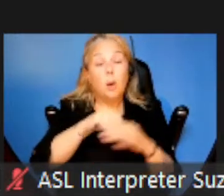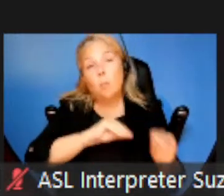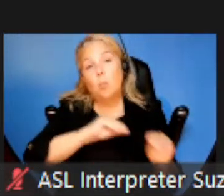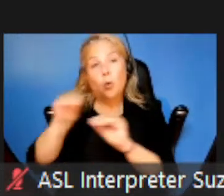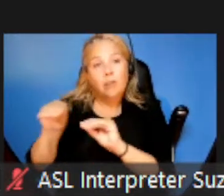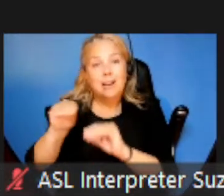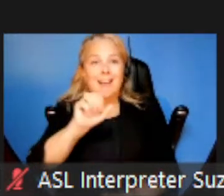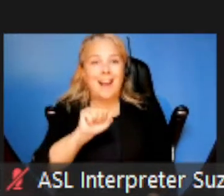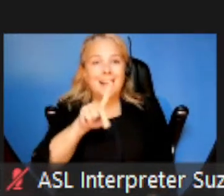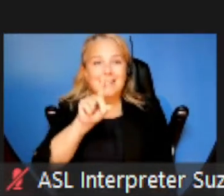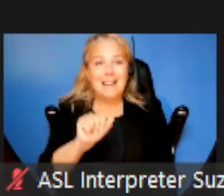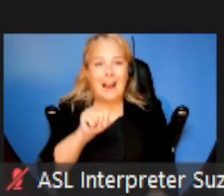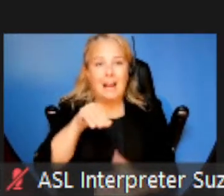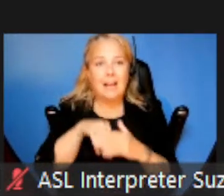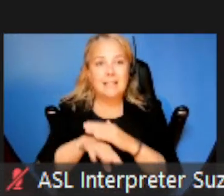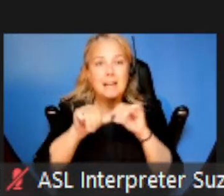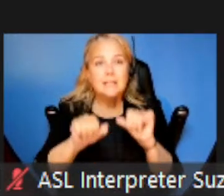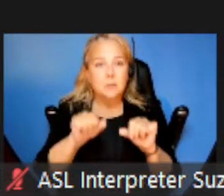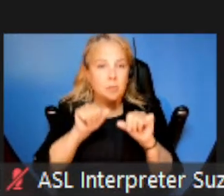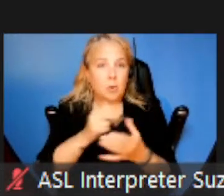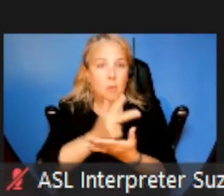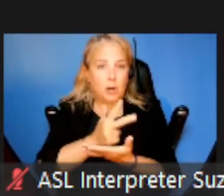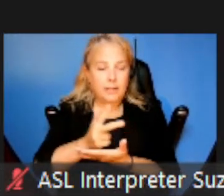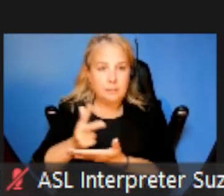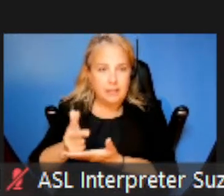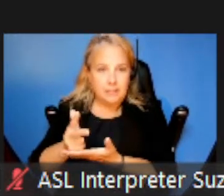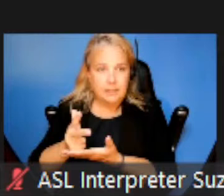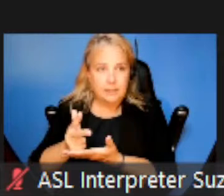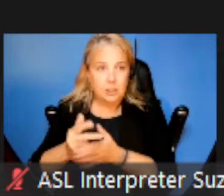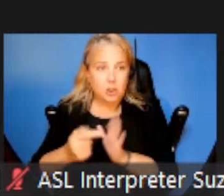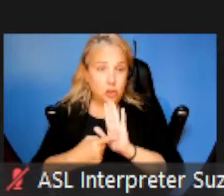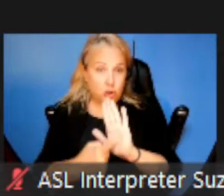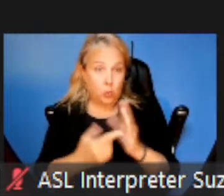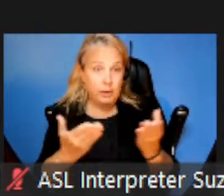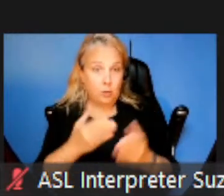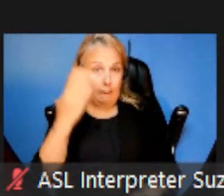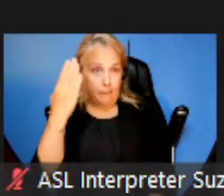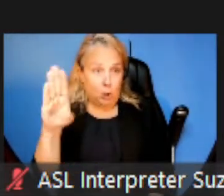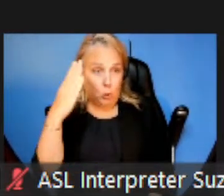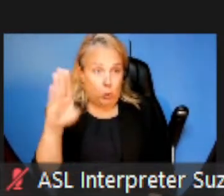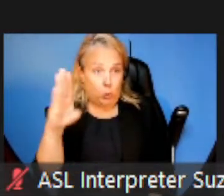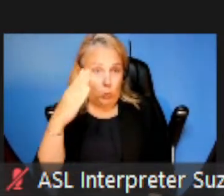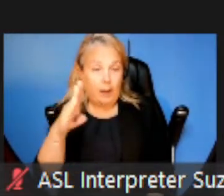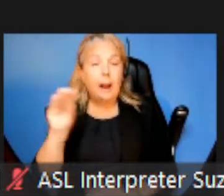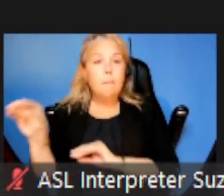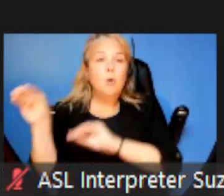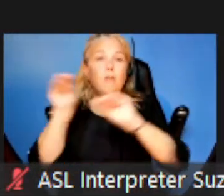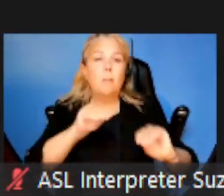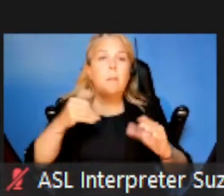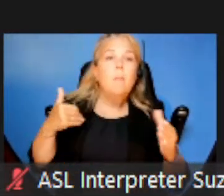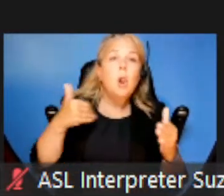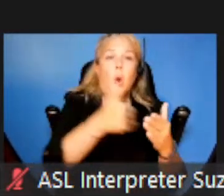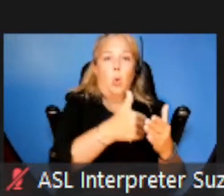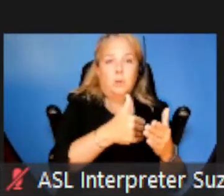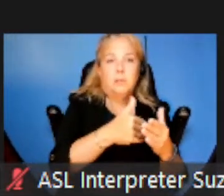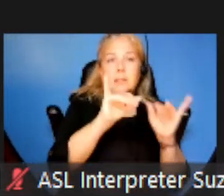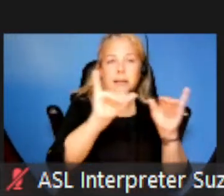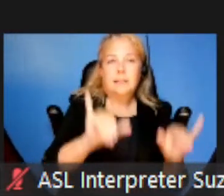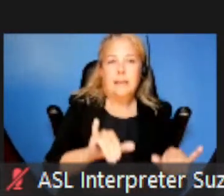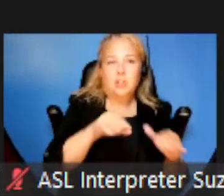ADA accessible parking spaces shown in blue closer to the station entrance.